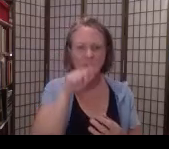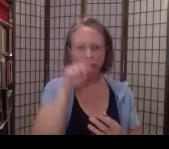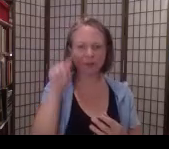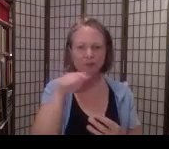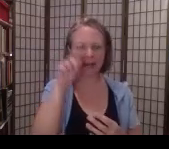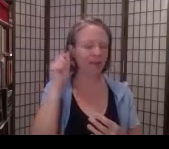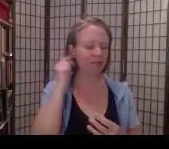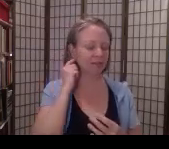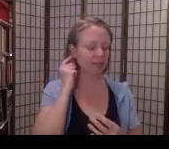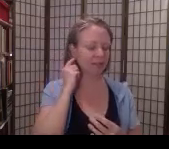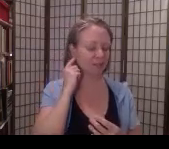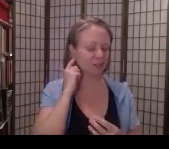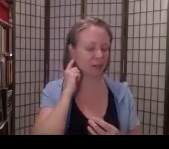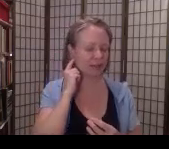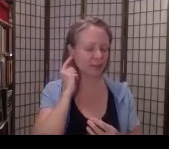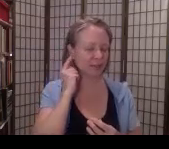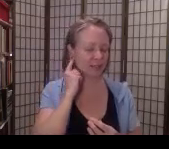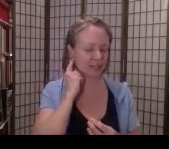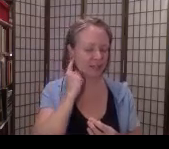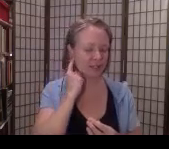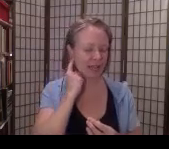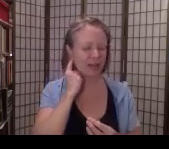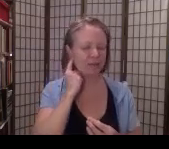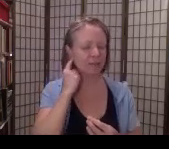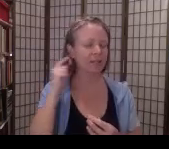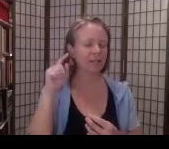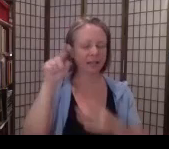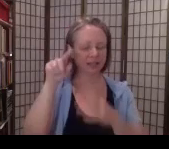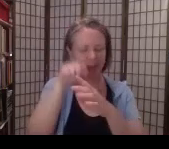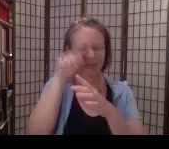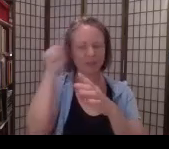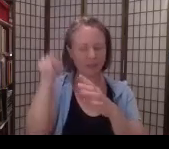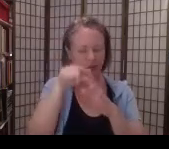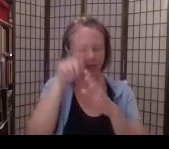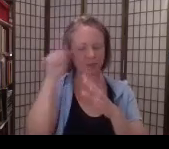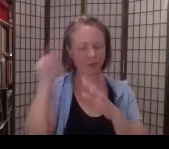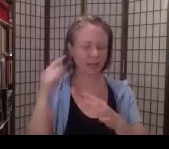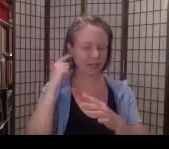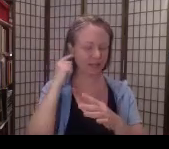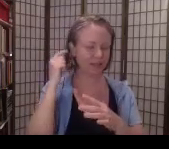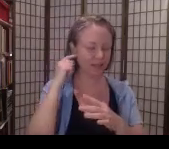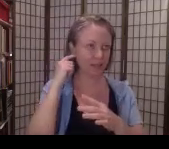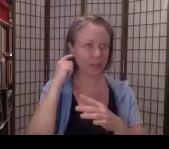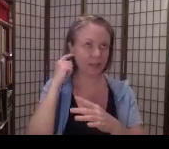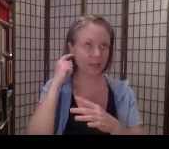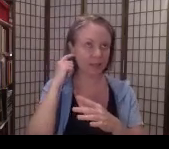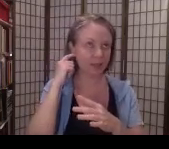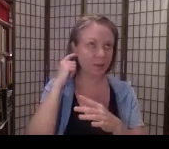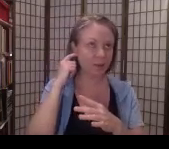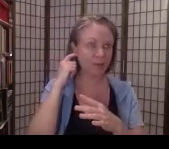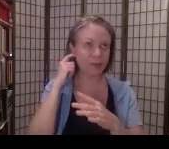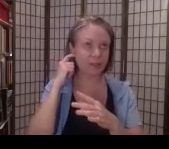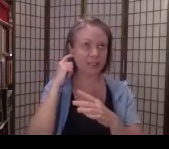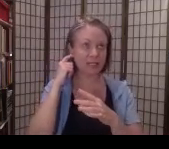little circles might have, it's showing like a particular sound. And then like the bigger circles have a different, like maybe a little bit